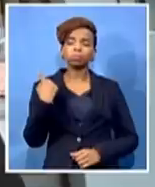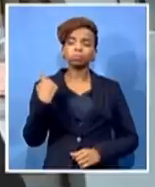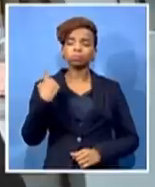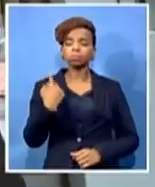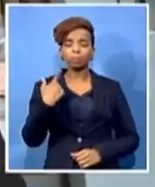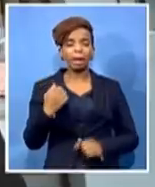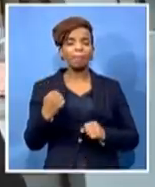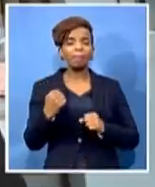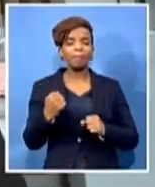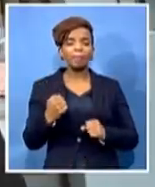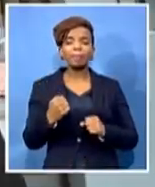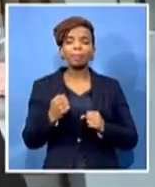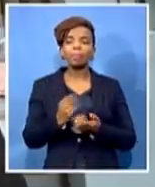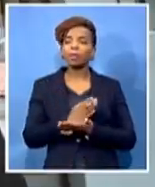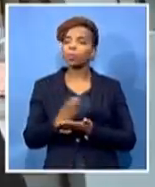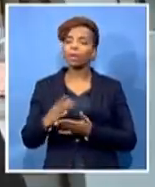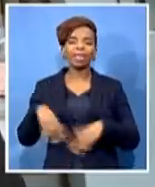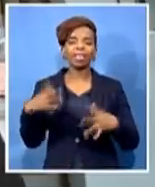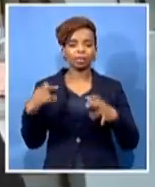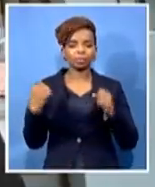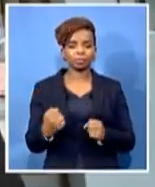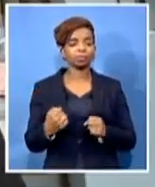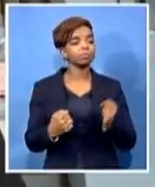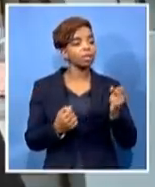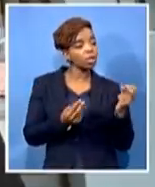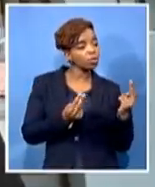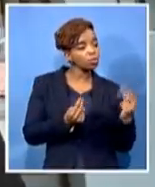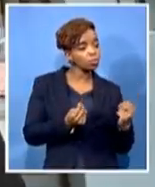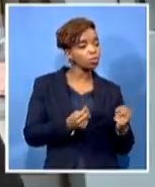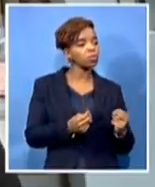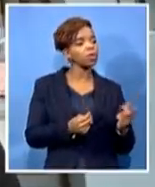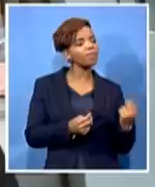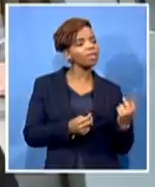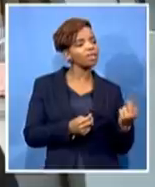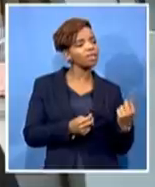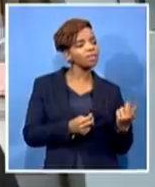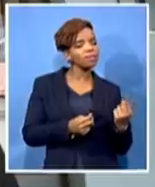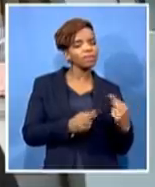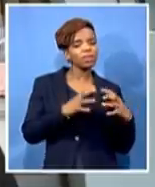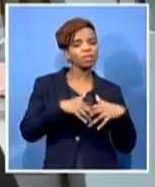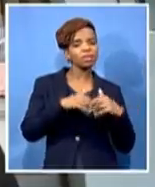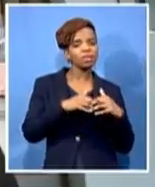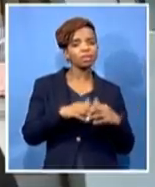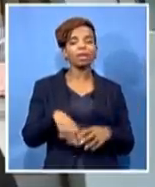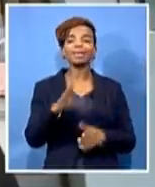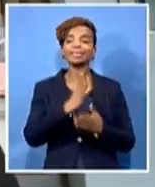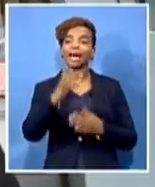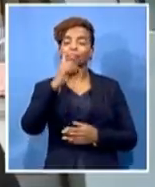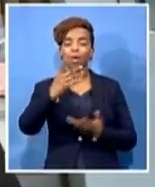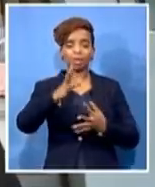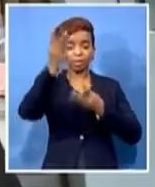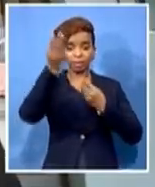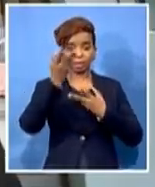to be born. And what someone said to me, let 1,000 flowers